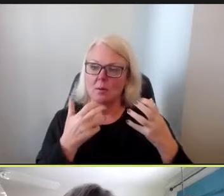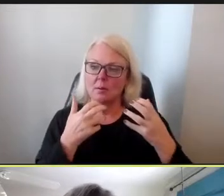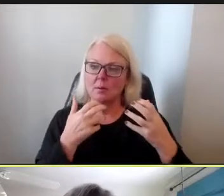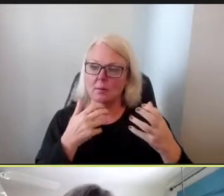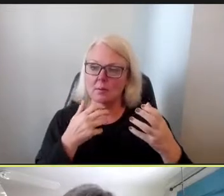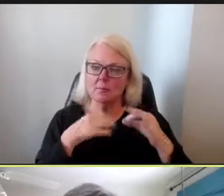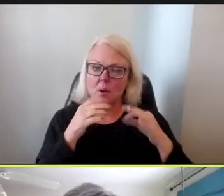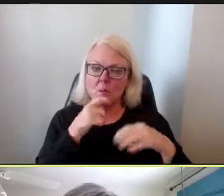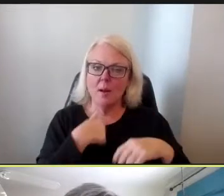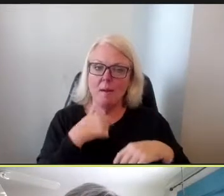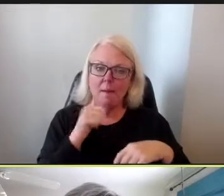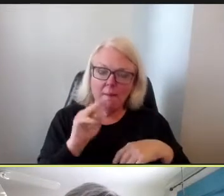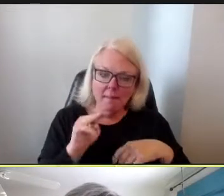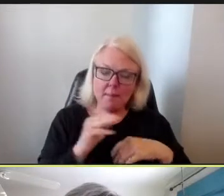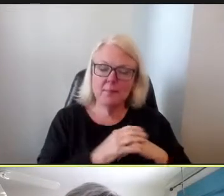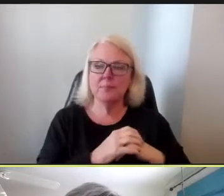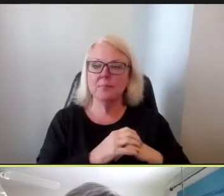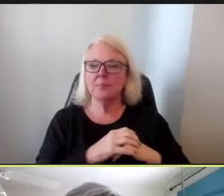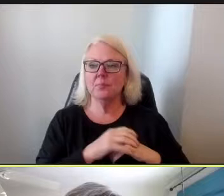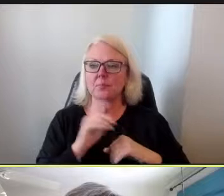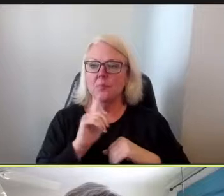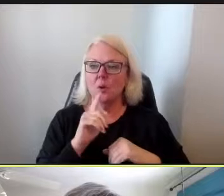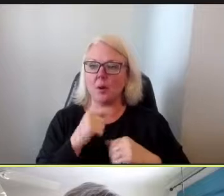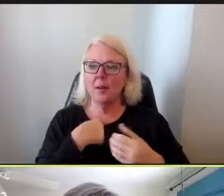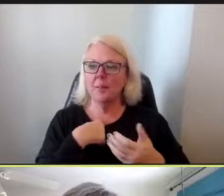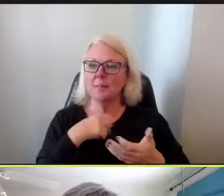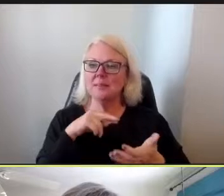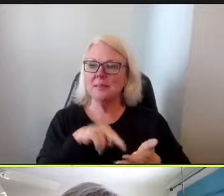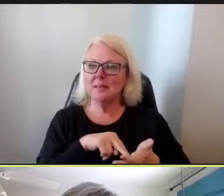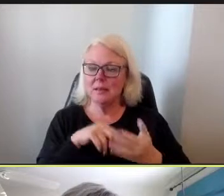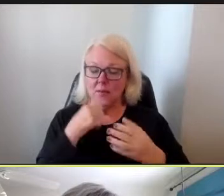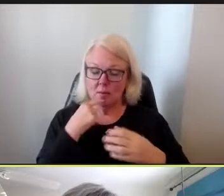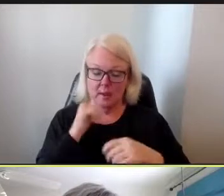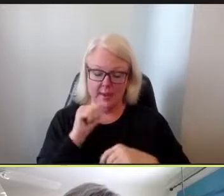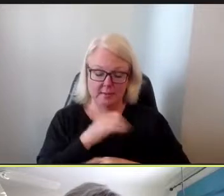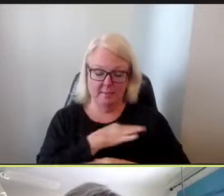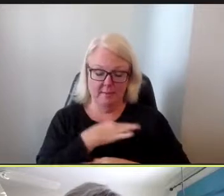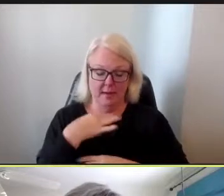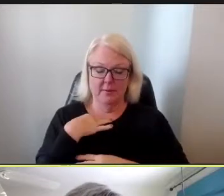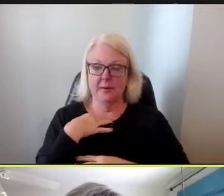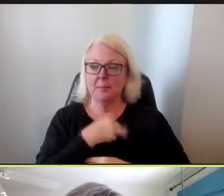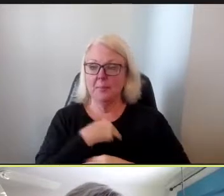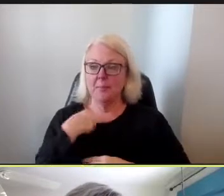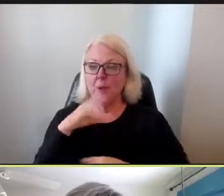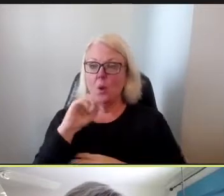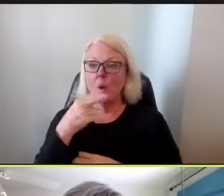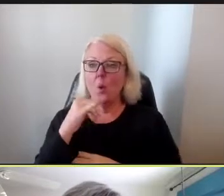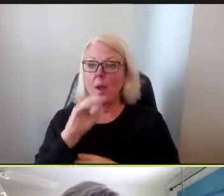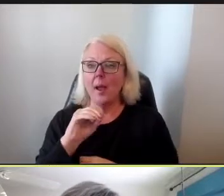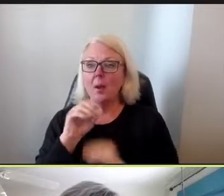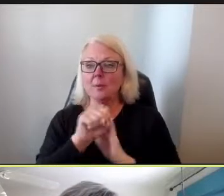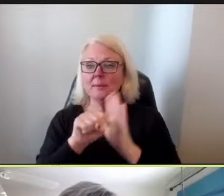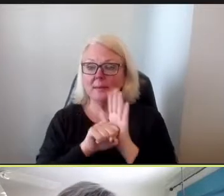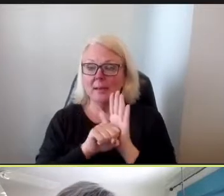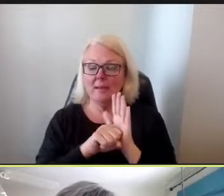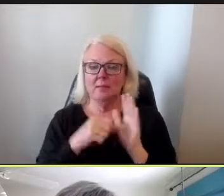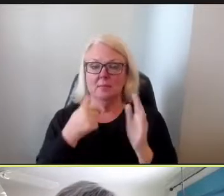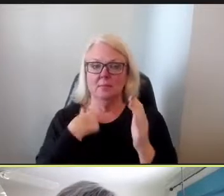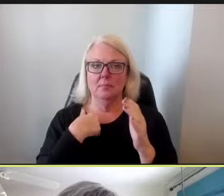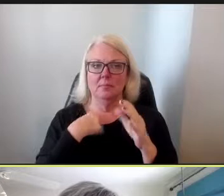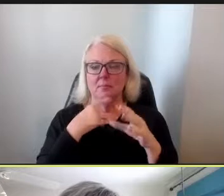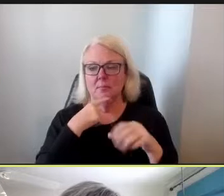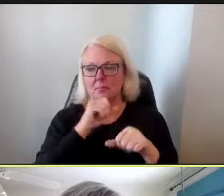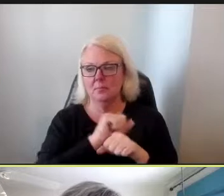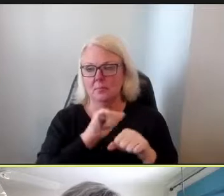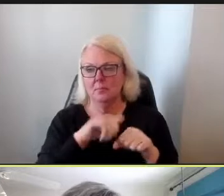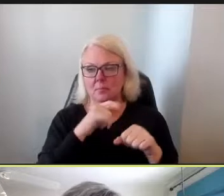I am and where I'm standing. As a faculty member at Ohio State, I am occupying the